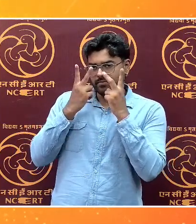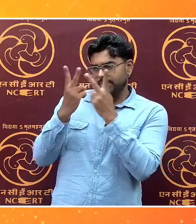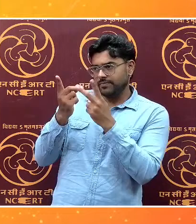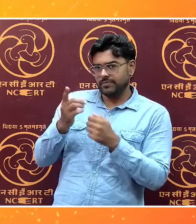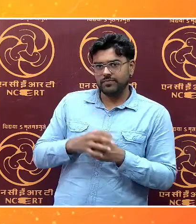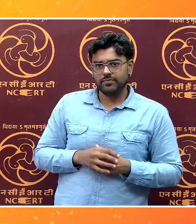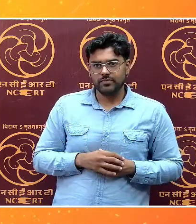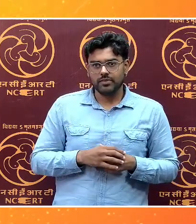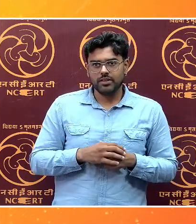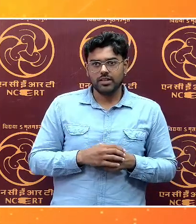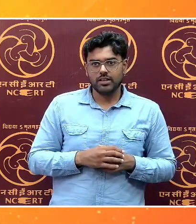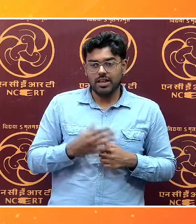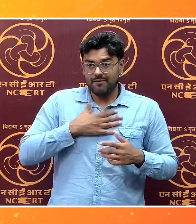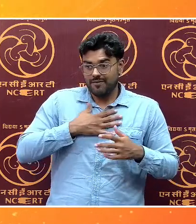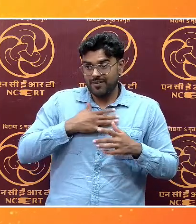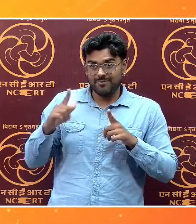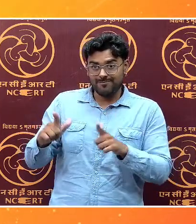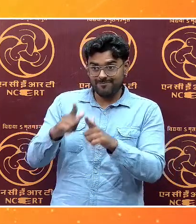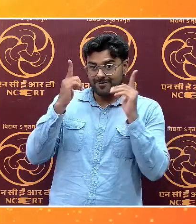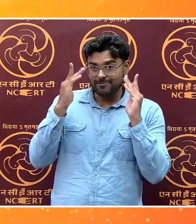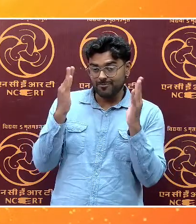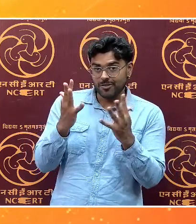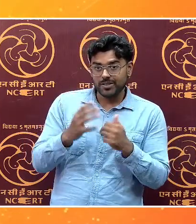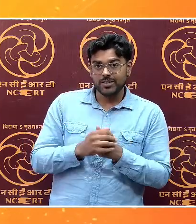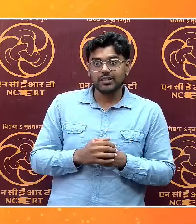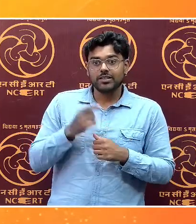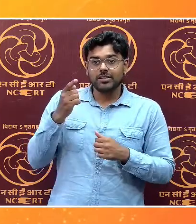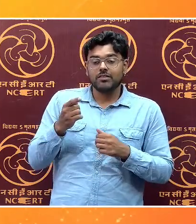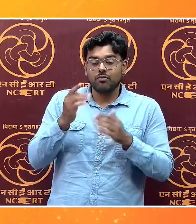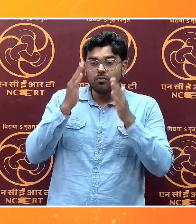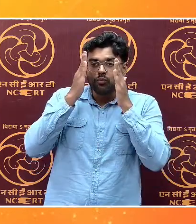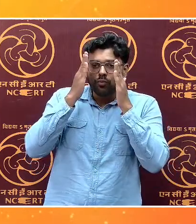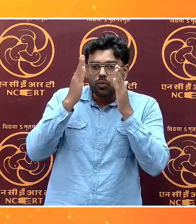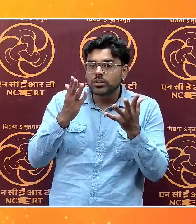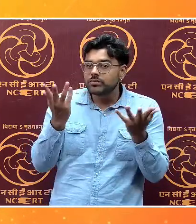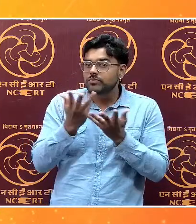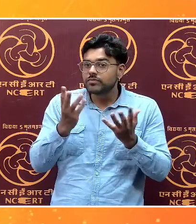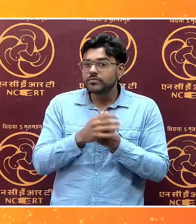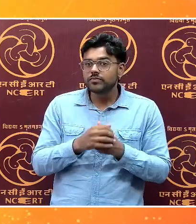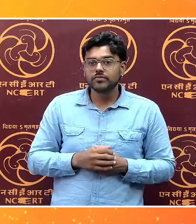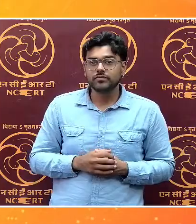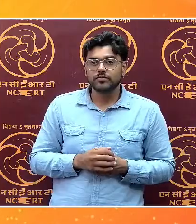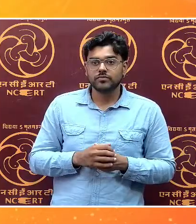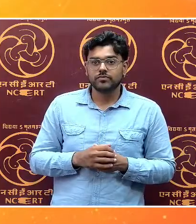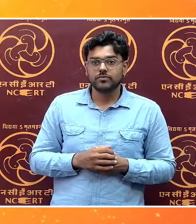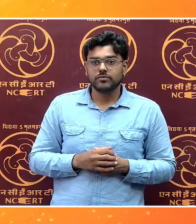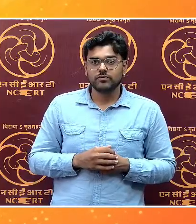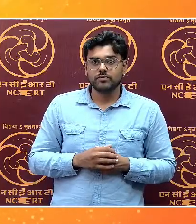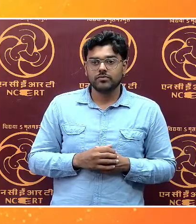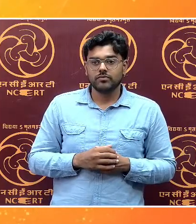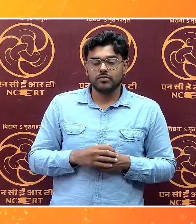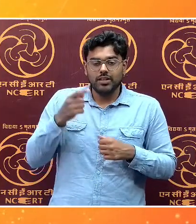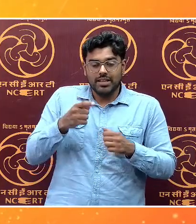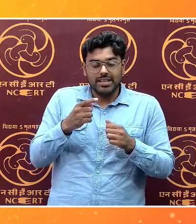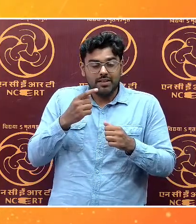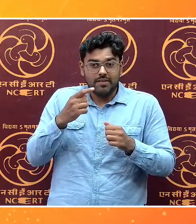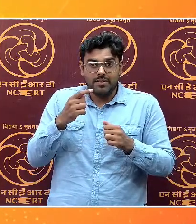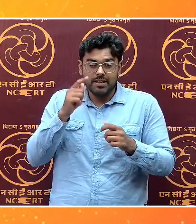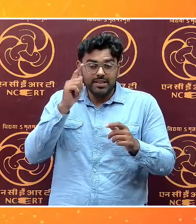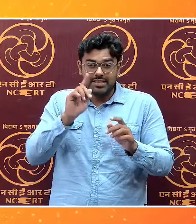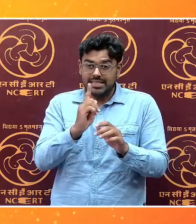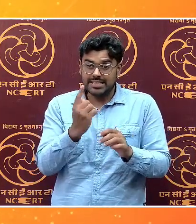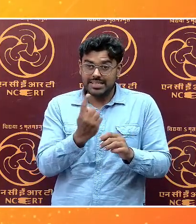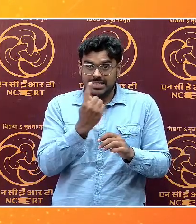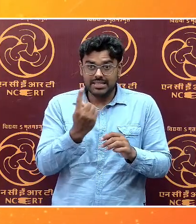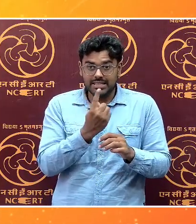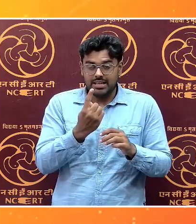So wildlife sanctuary, the primary focus of wildlife sanctuary is on specific species of